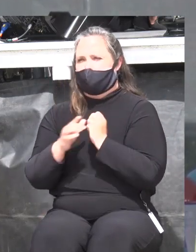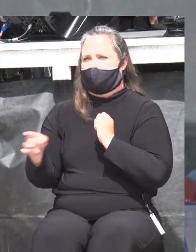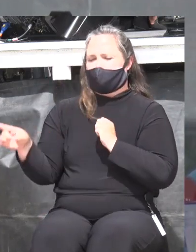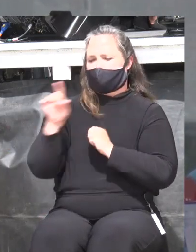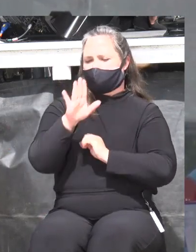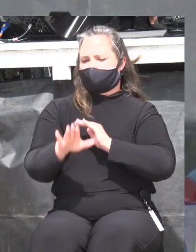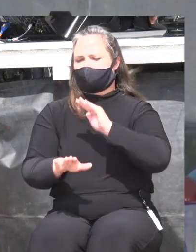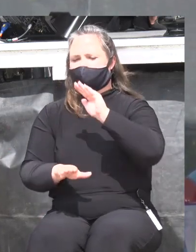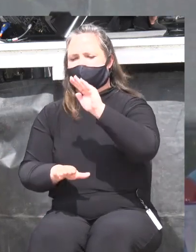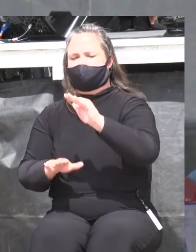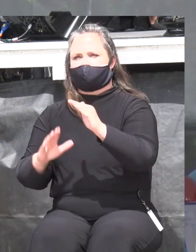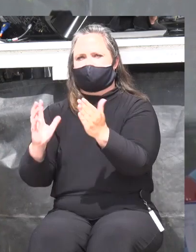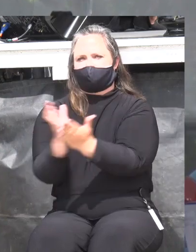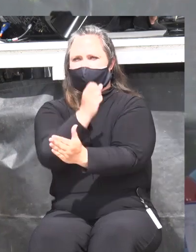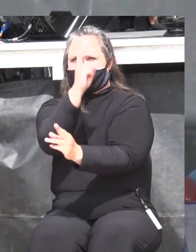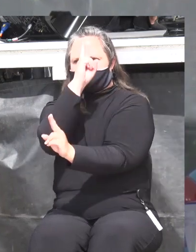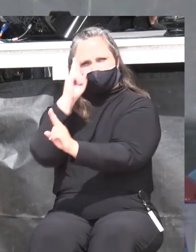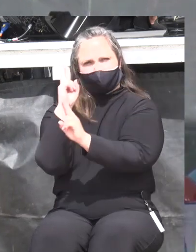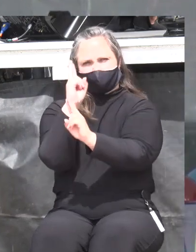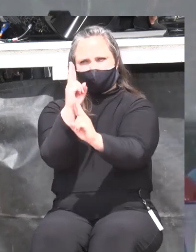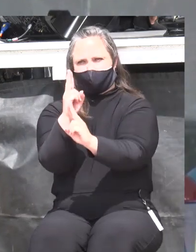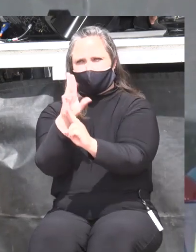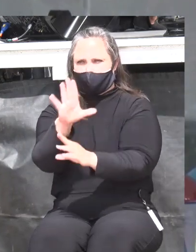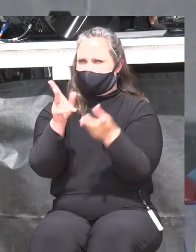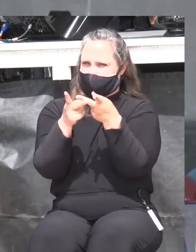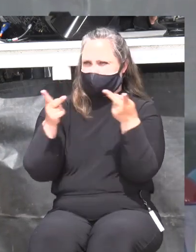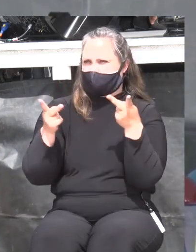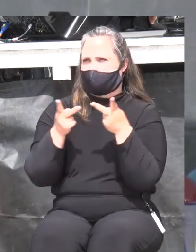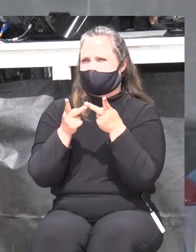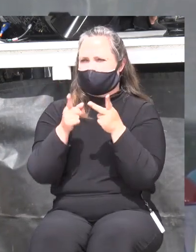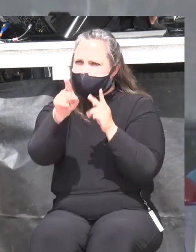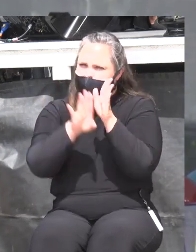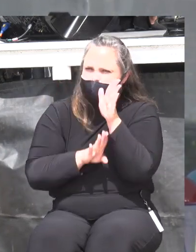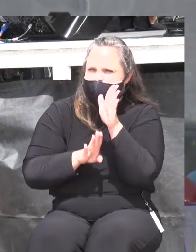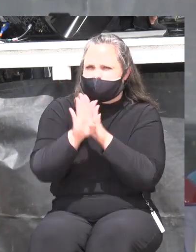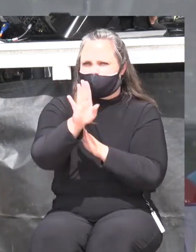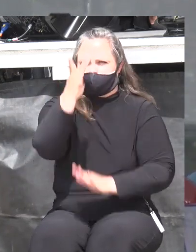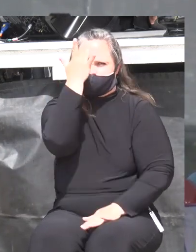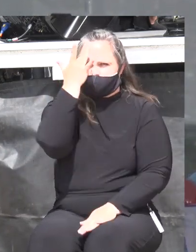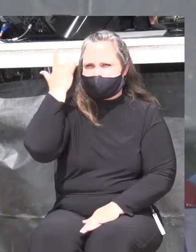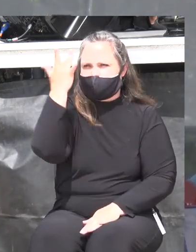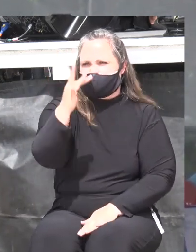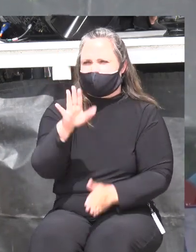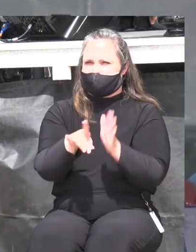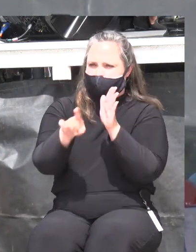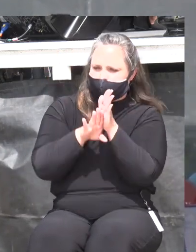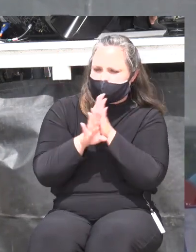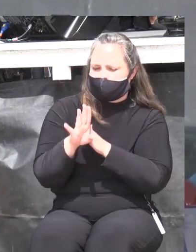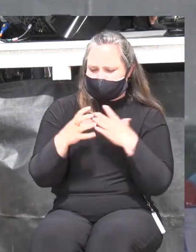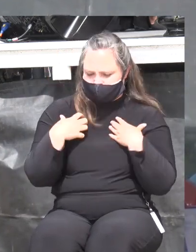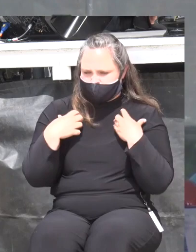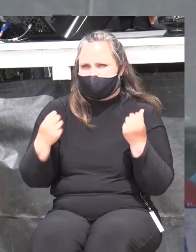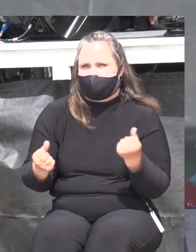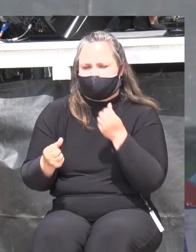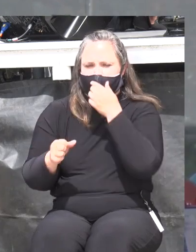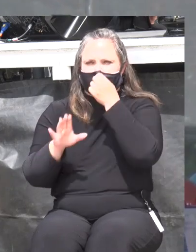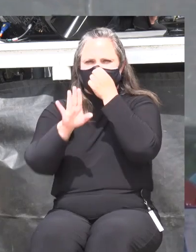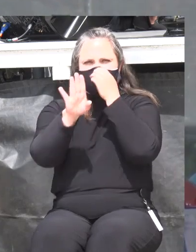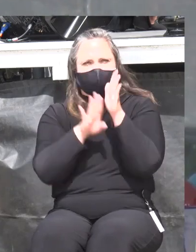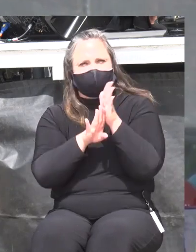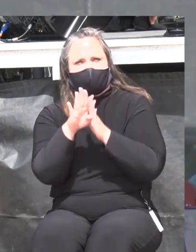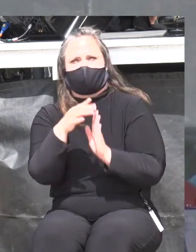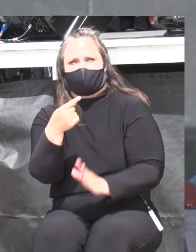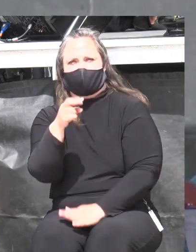world, one that demanded that you develop the intellect and the strength and the unrelenting